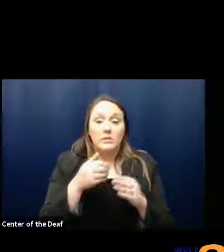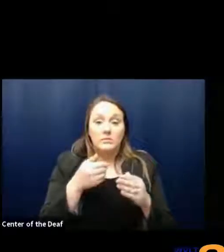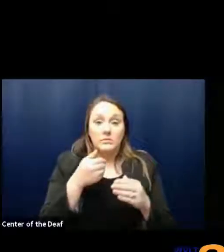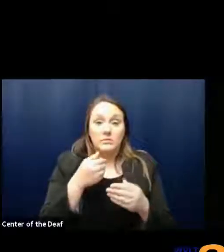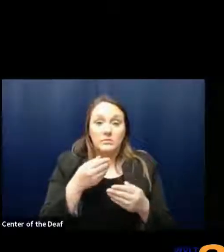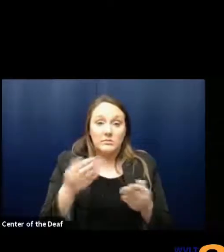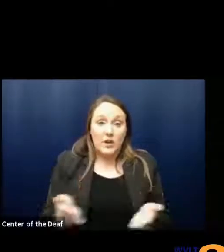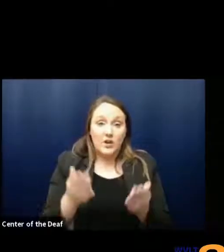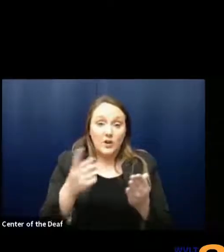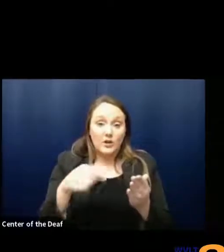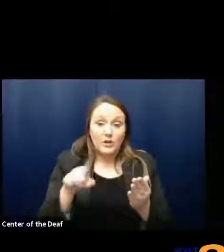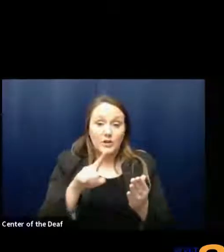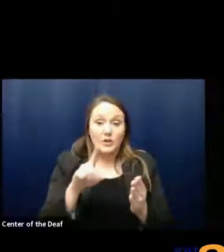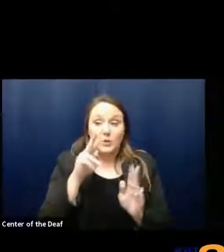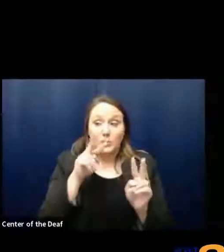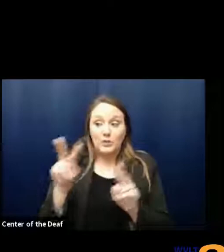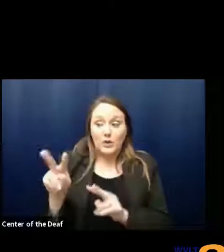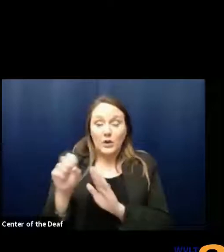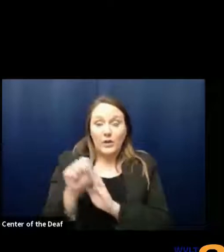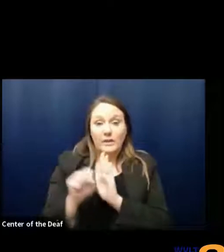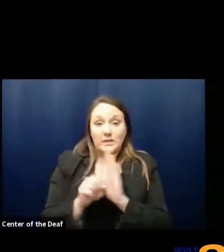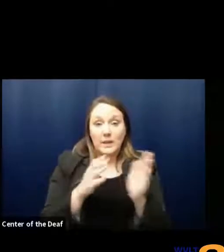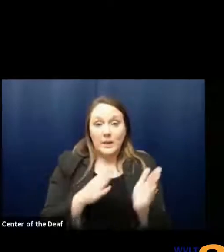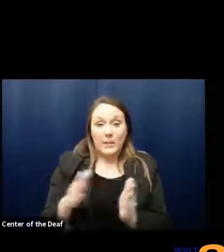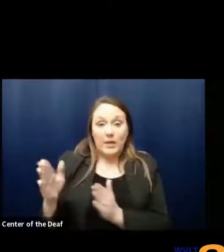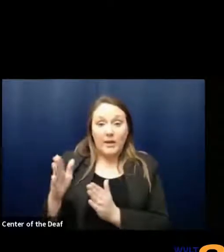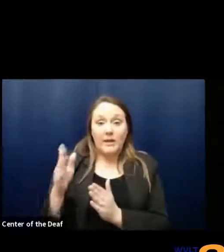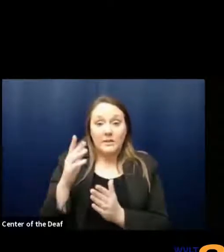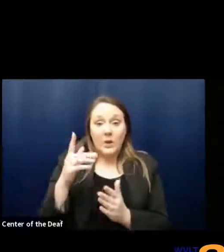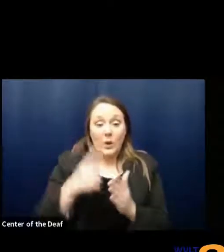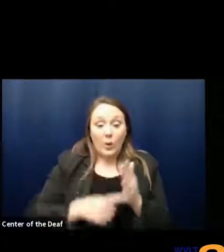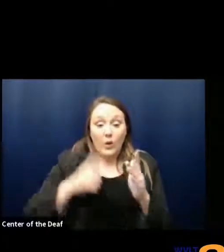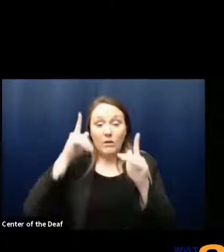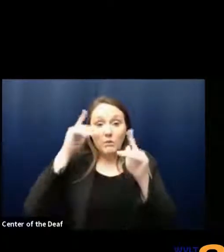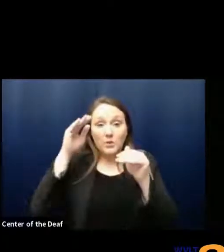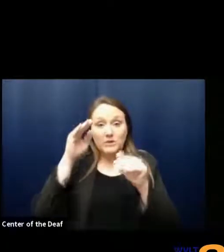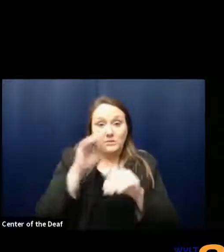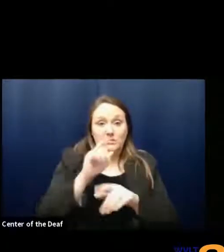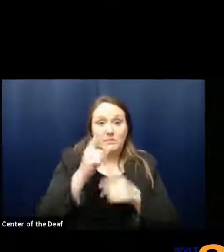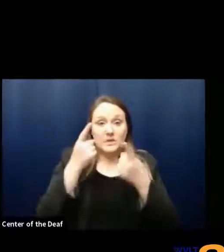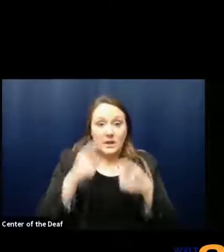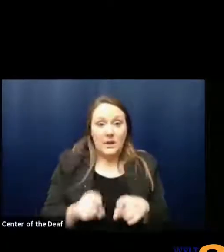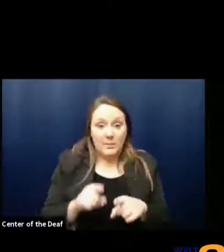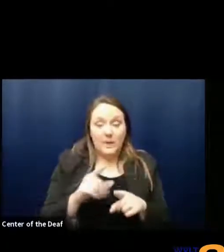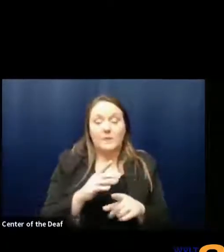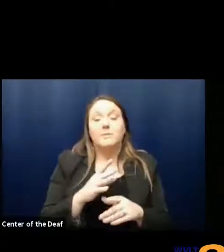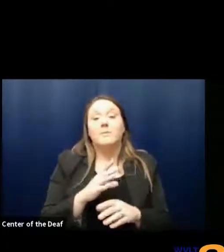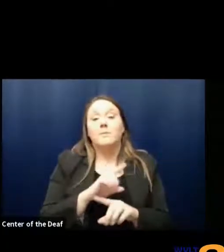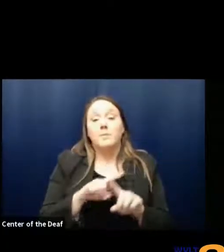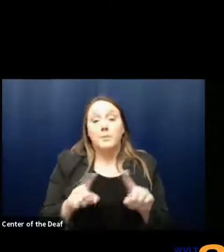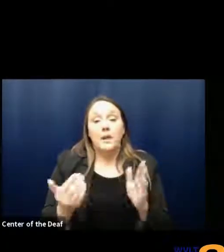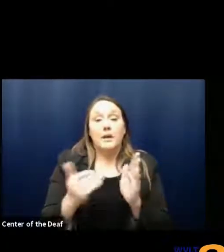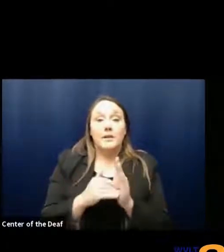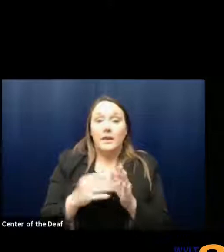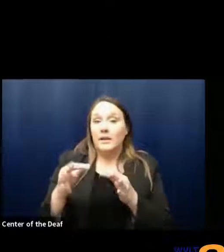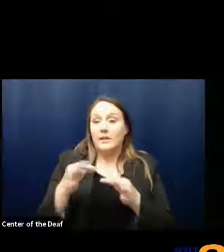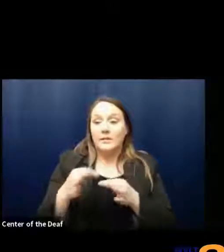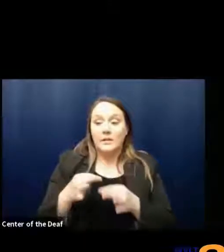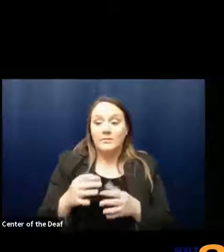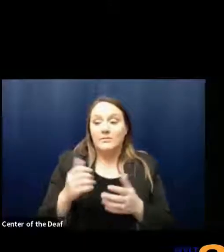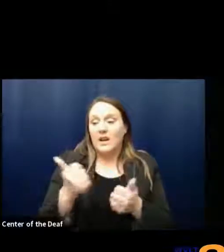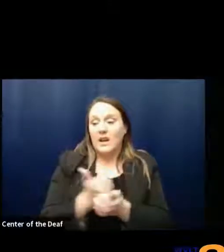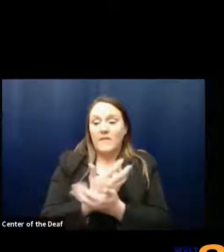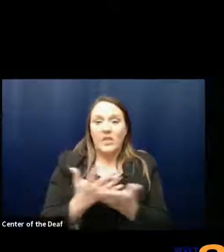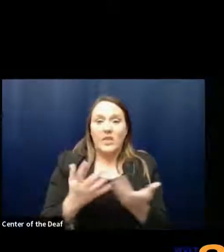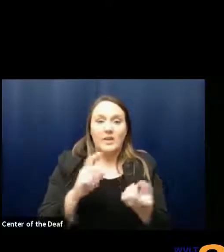as your template of what we're expected to happen and what we're working off of. But again, details are changing so